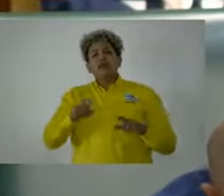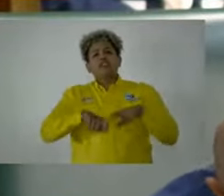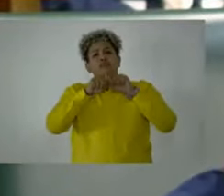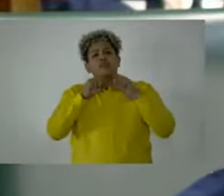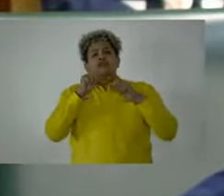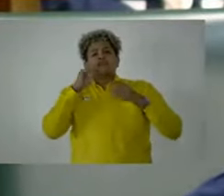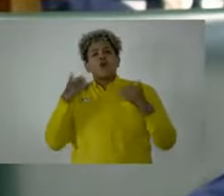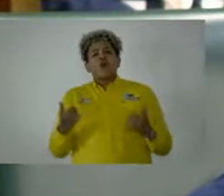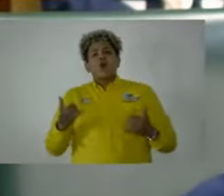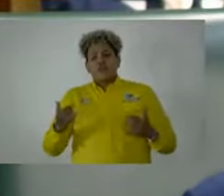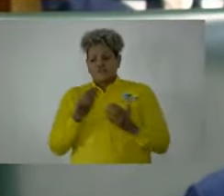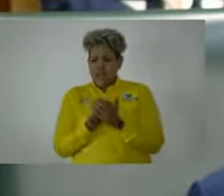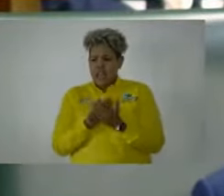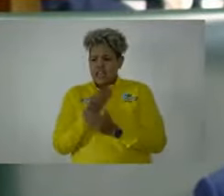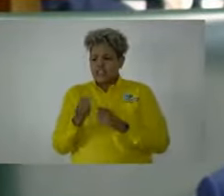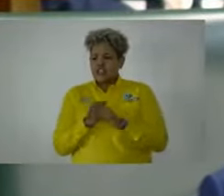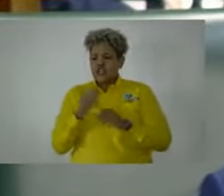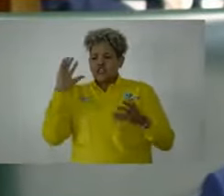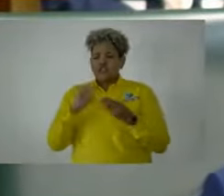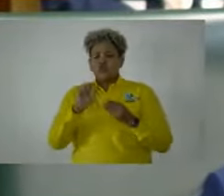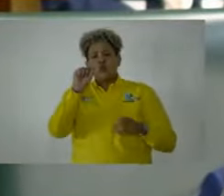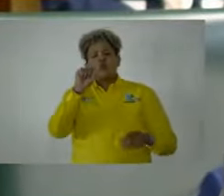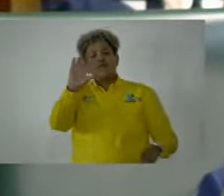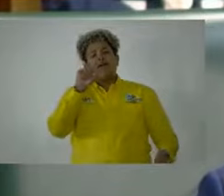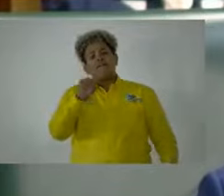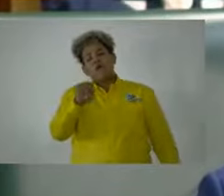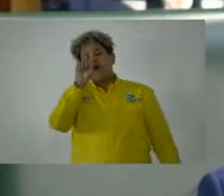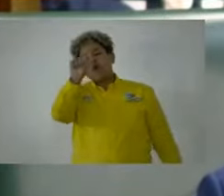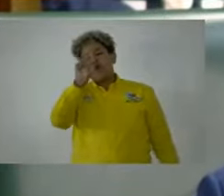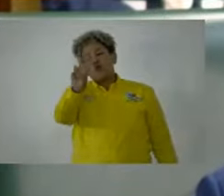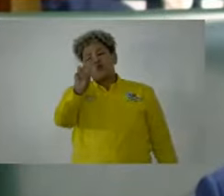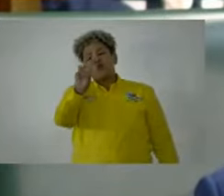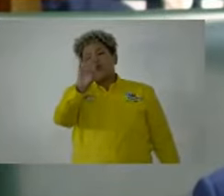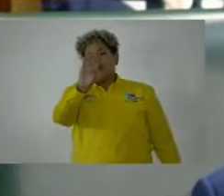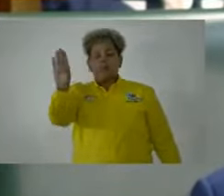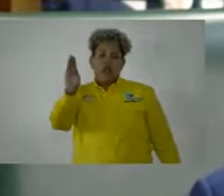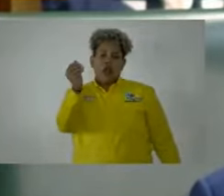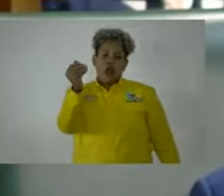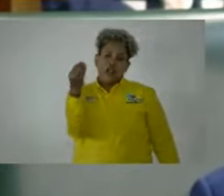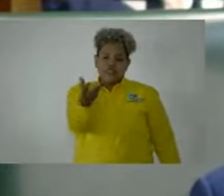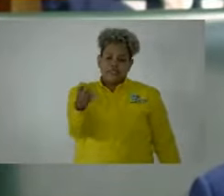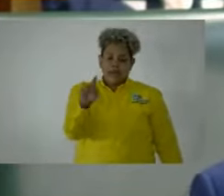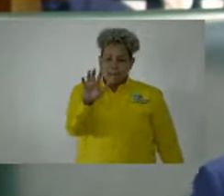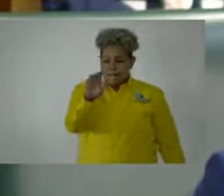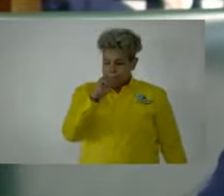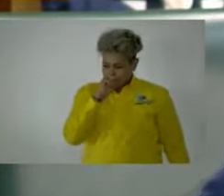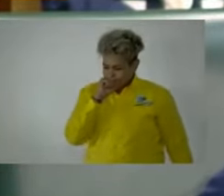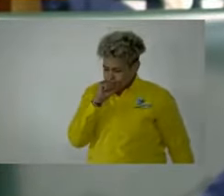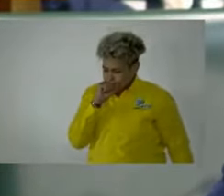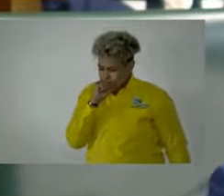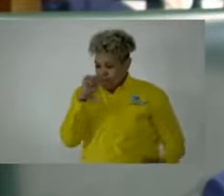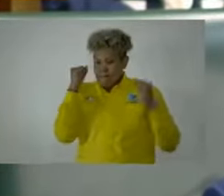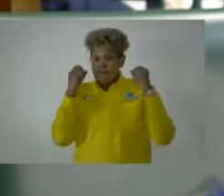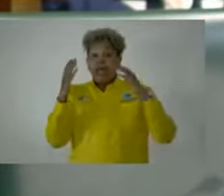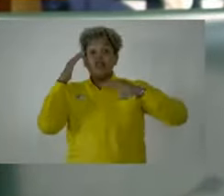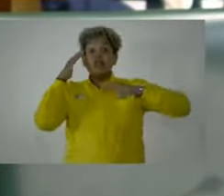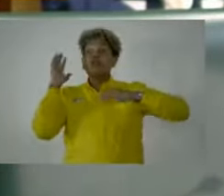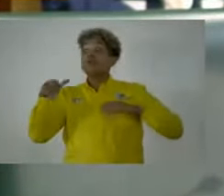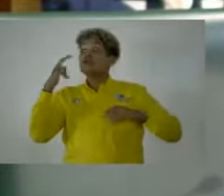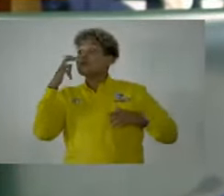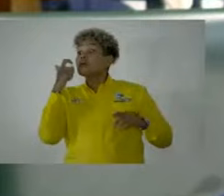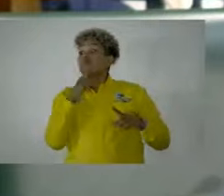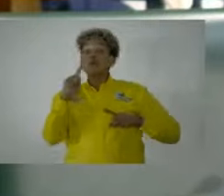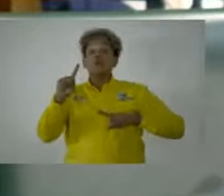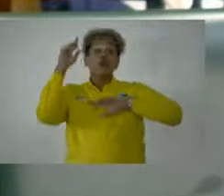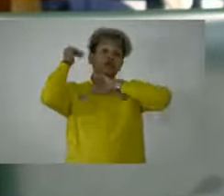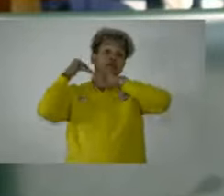for the coming fiscal year, totaling $25.12 billion. Many no doubt